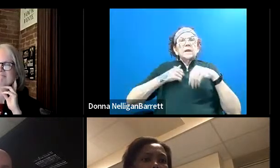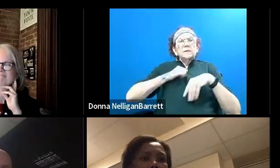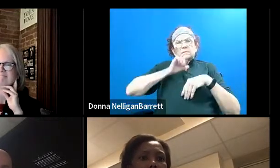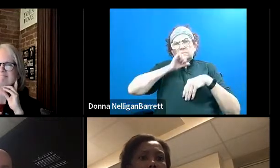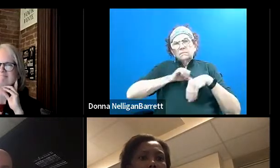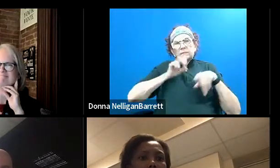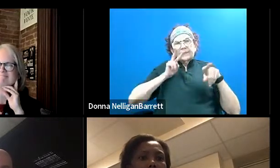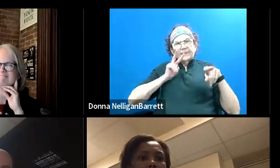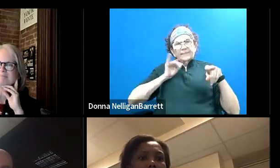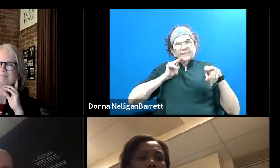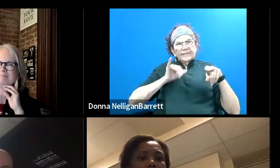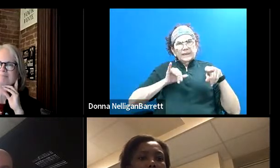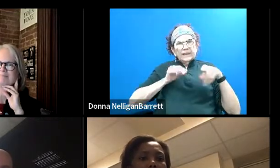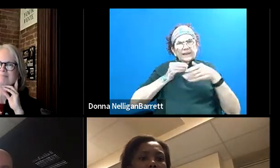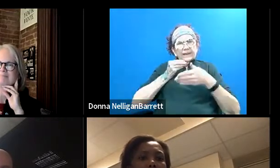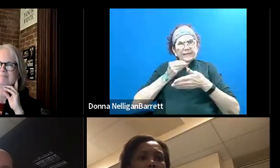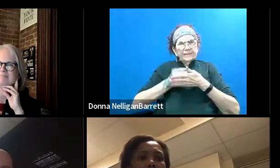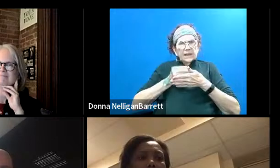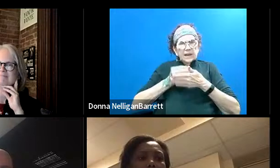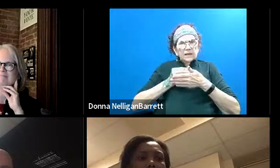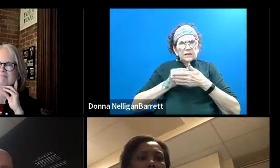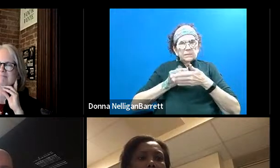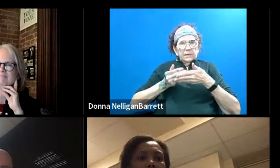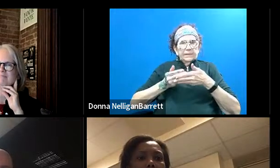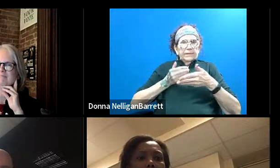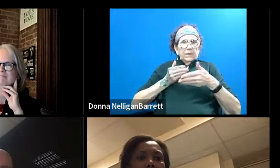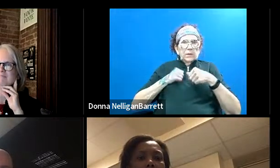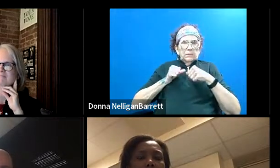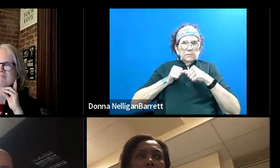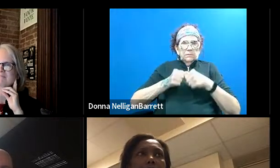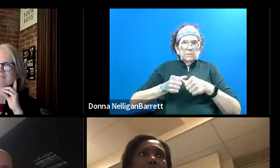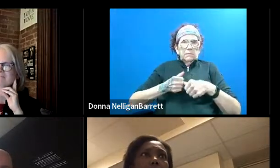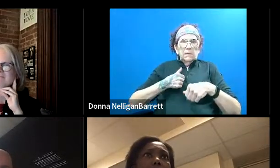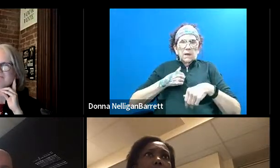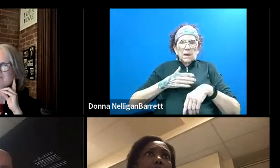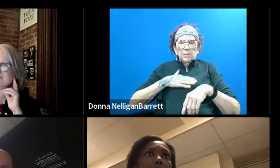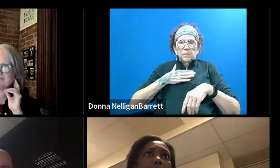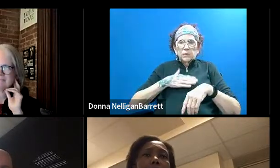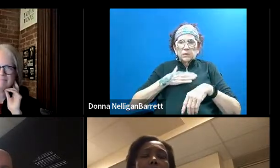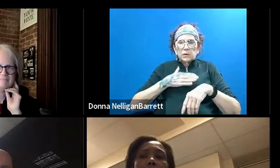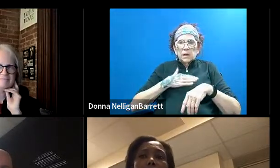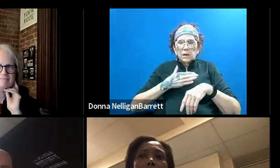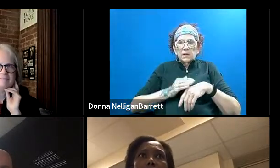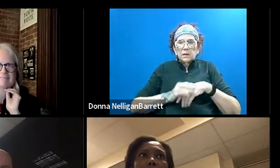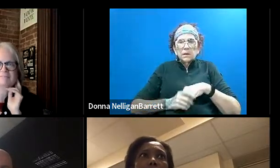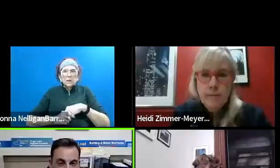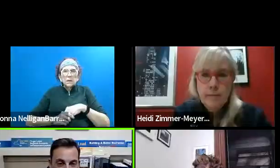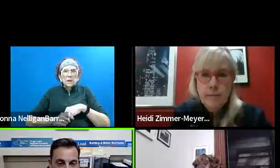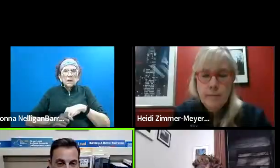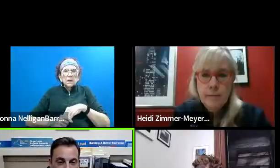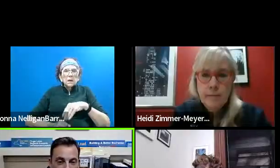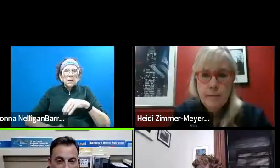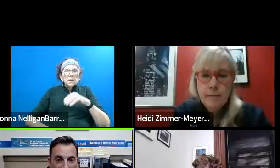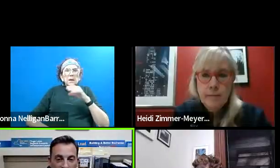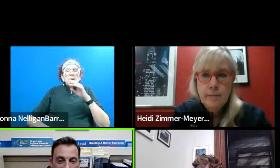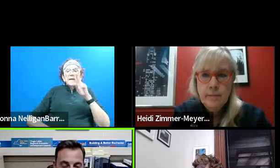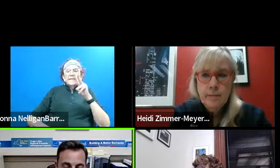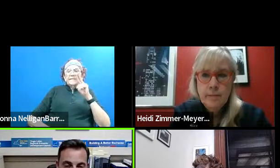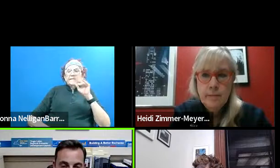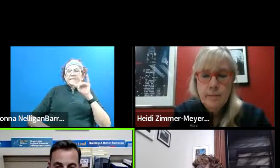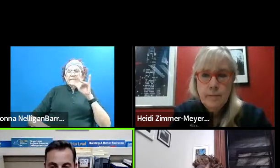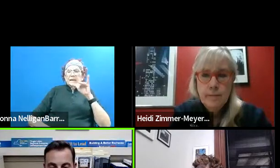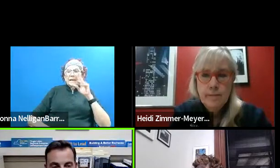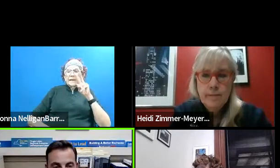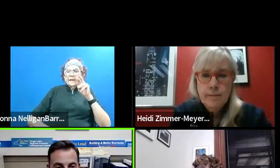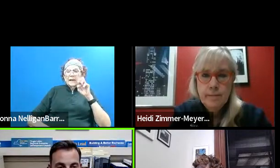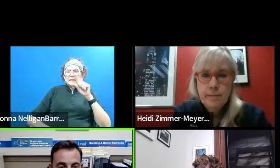forward? I'd be happy to, Madam President. Thank you. And I really want to thank Eric and Heidi. They do an outstanding job teeing this up.